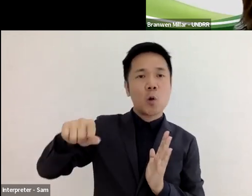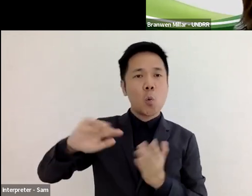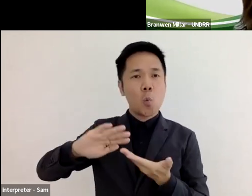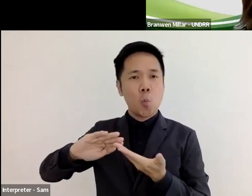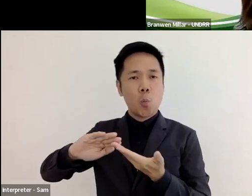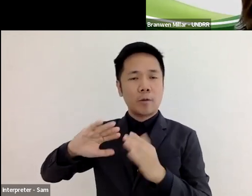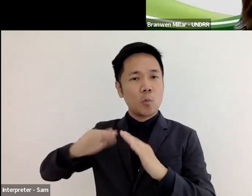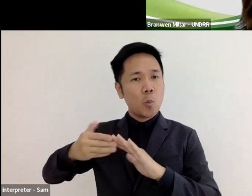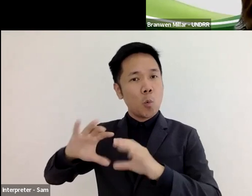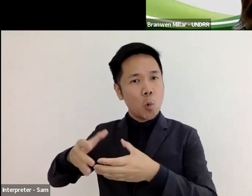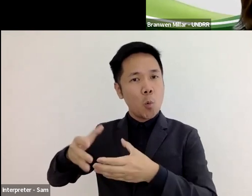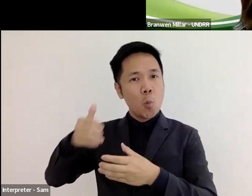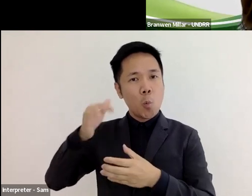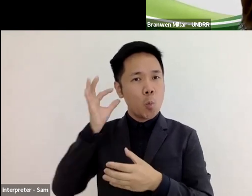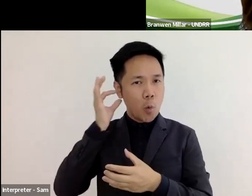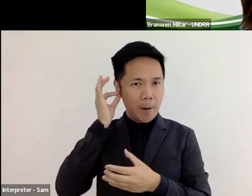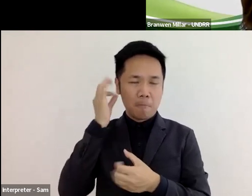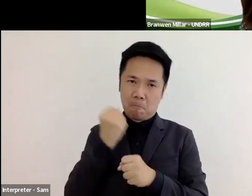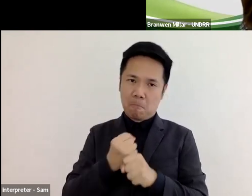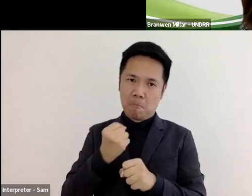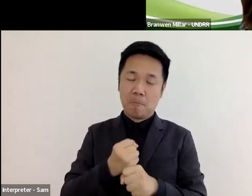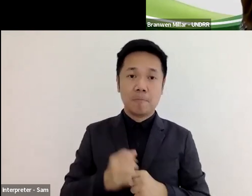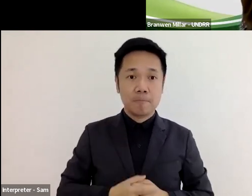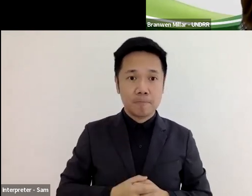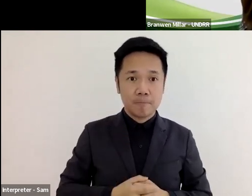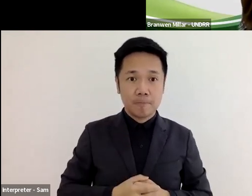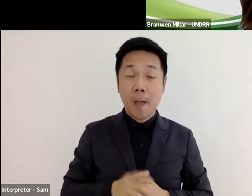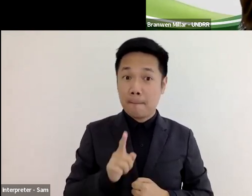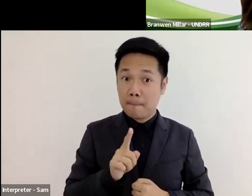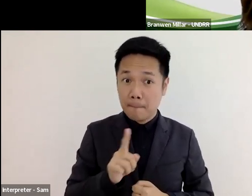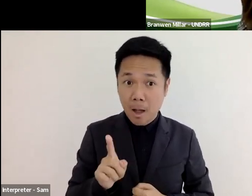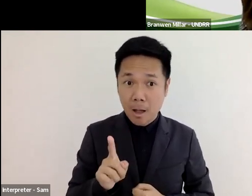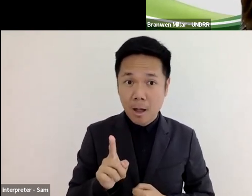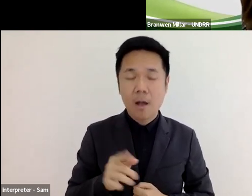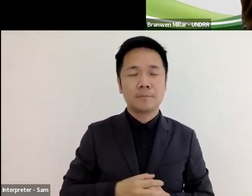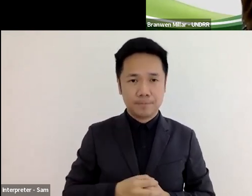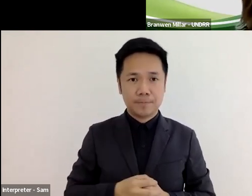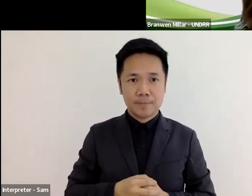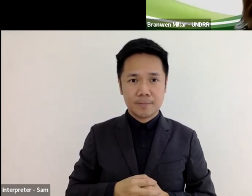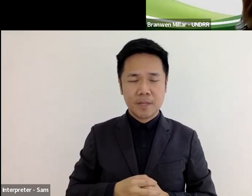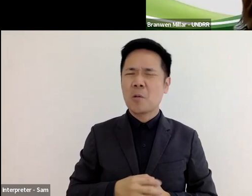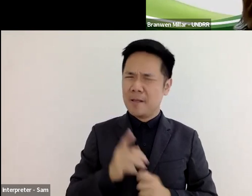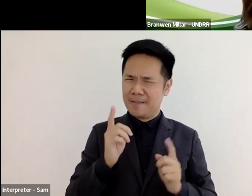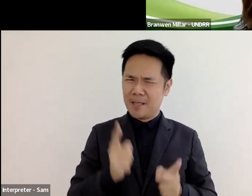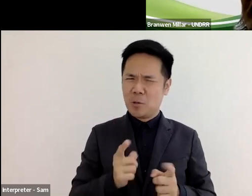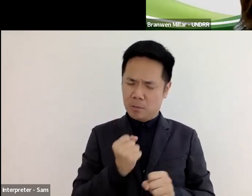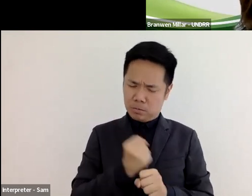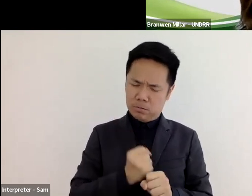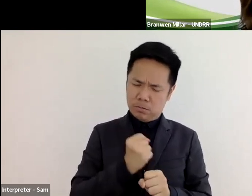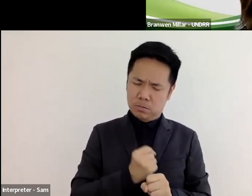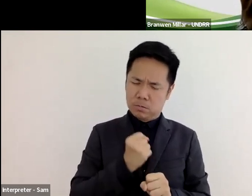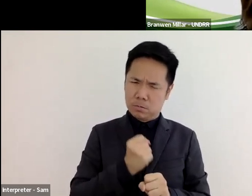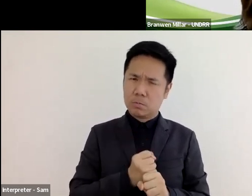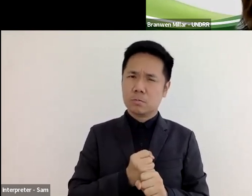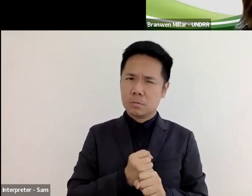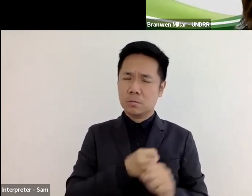However, I agree with the panelists that unless we have a conscious effort